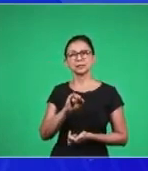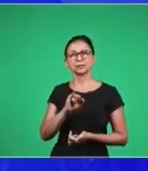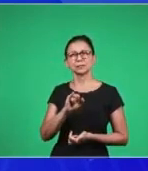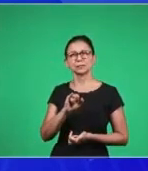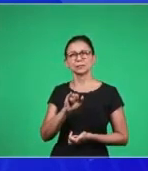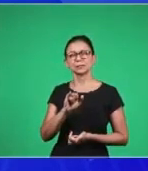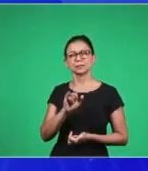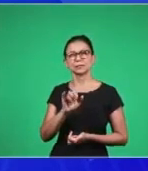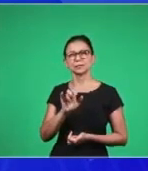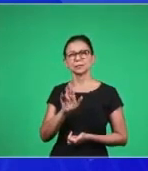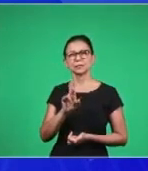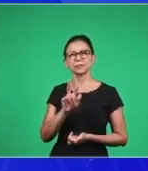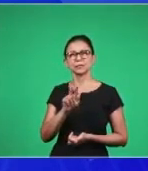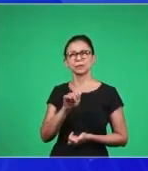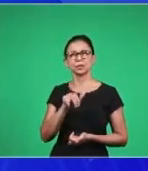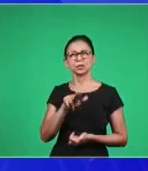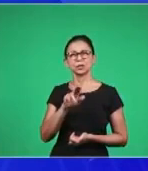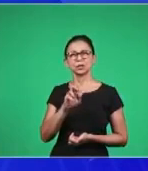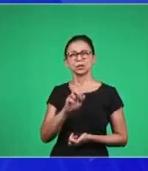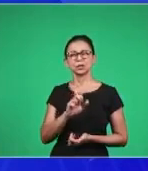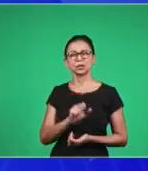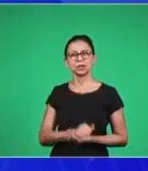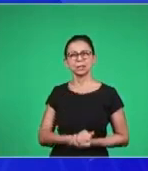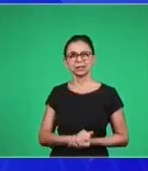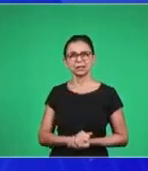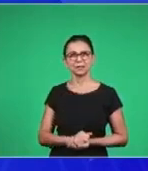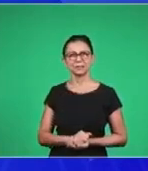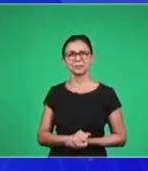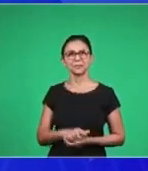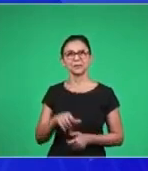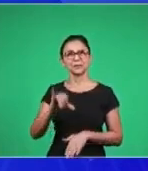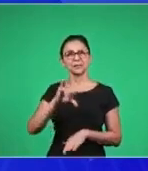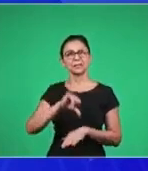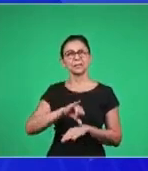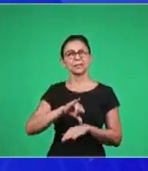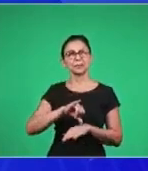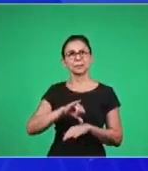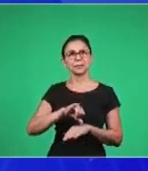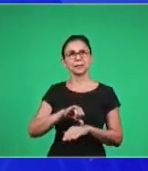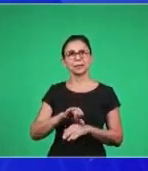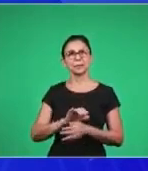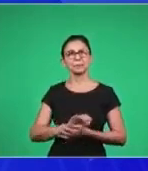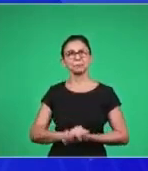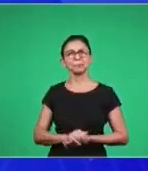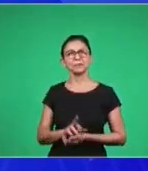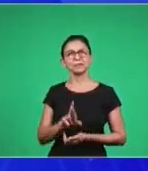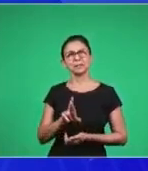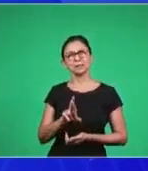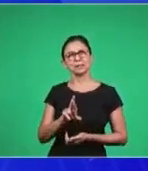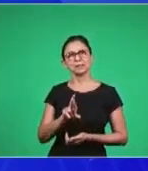a mini seminar in Richmond, Virginia, here in the United States.